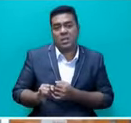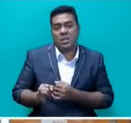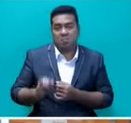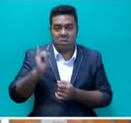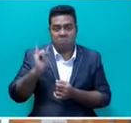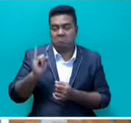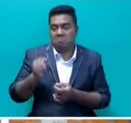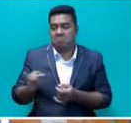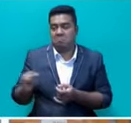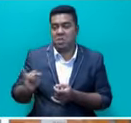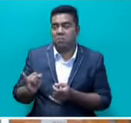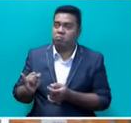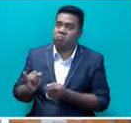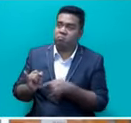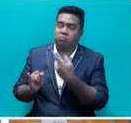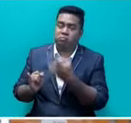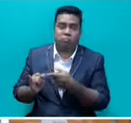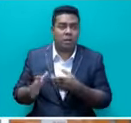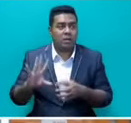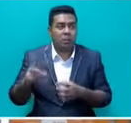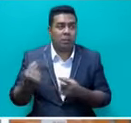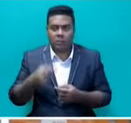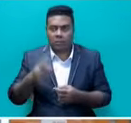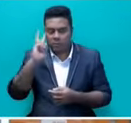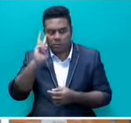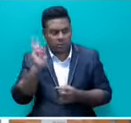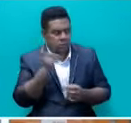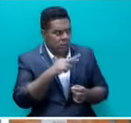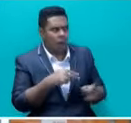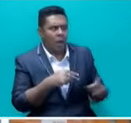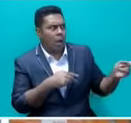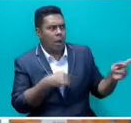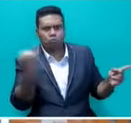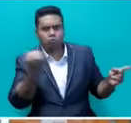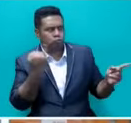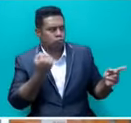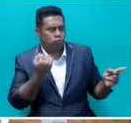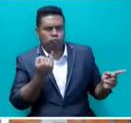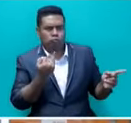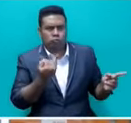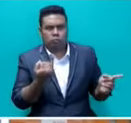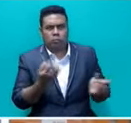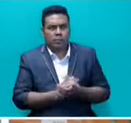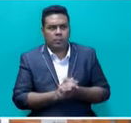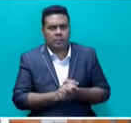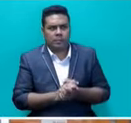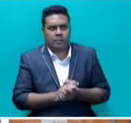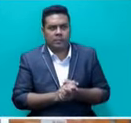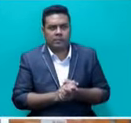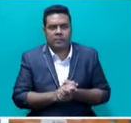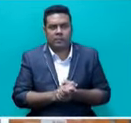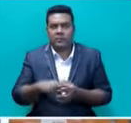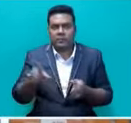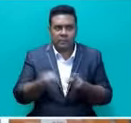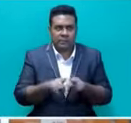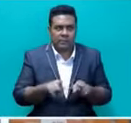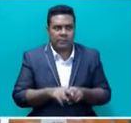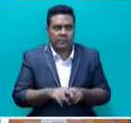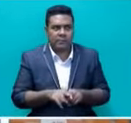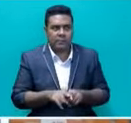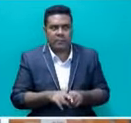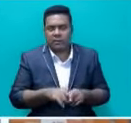example, the person seeing me peeing may get offended. I may affect their modesty, but it does not